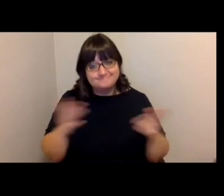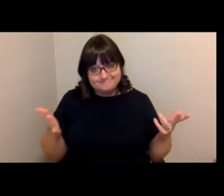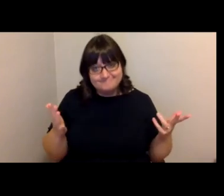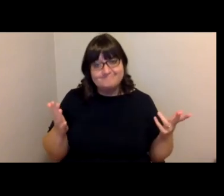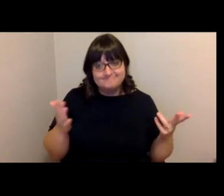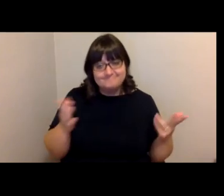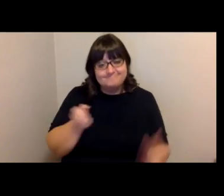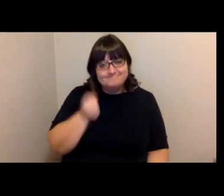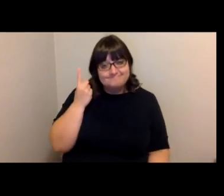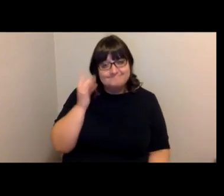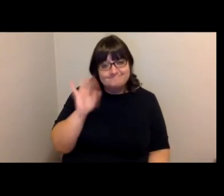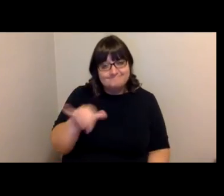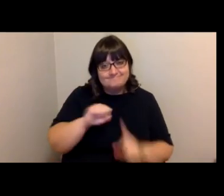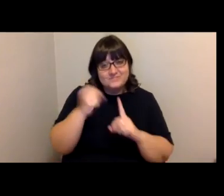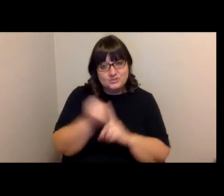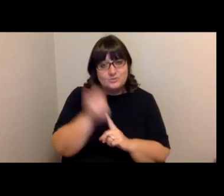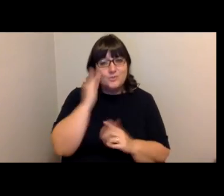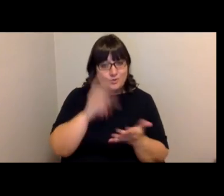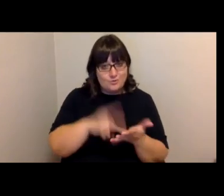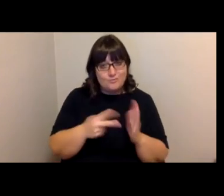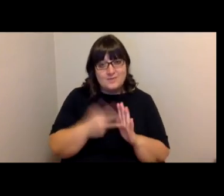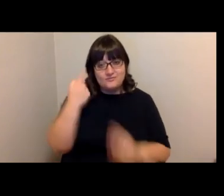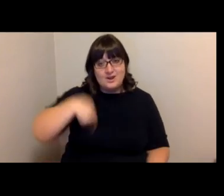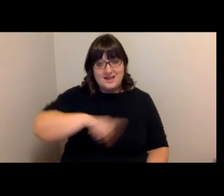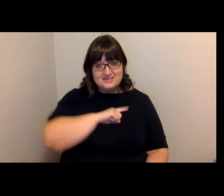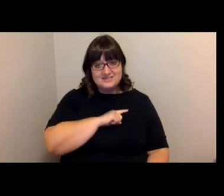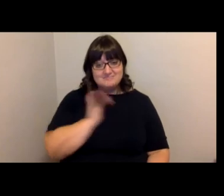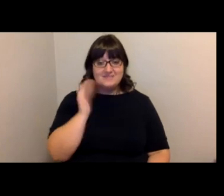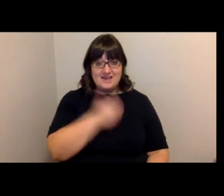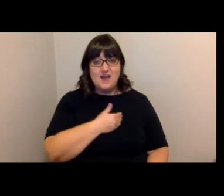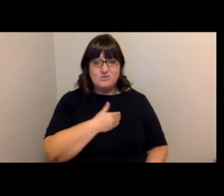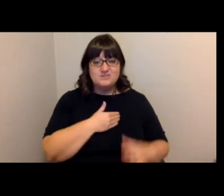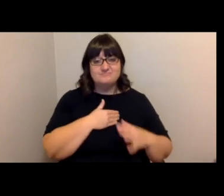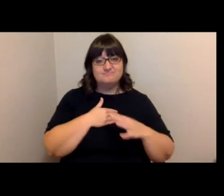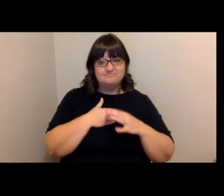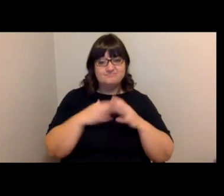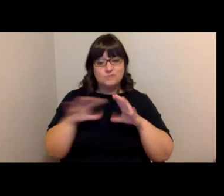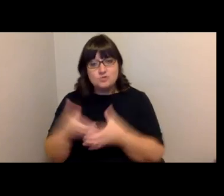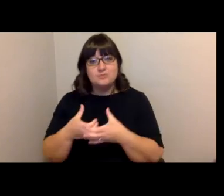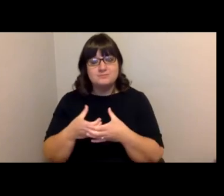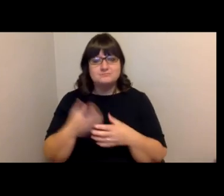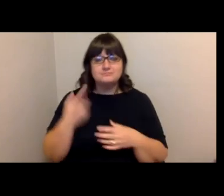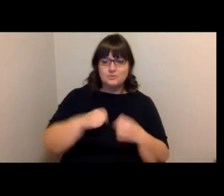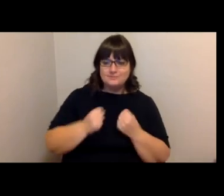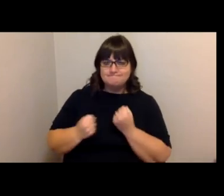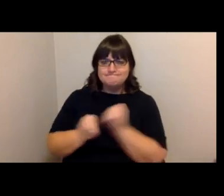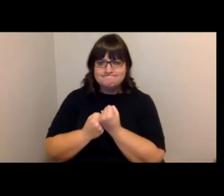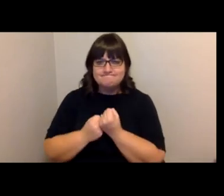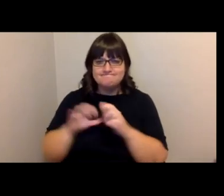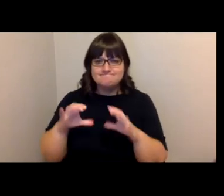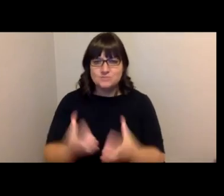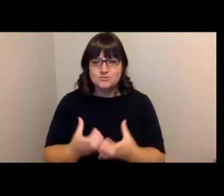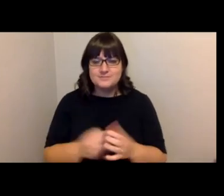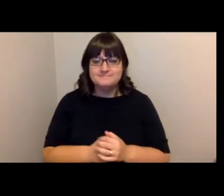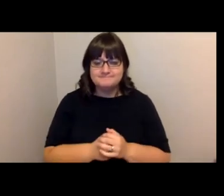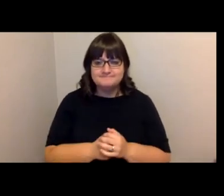We knew what this would mean for us and our kin. We showed up for each other. We showed up for ourselves when that was the only option.